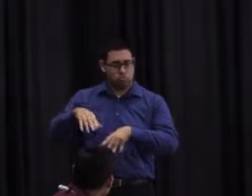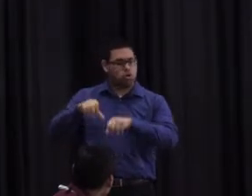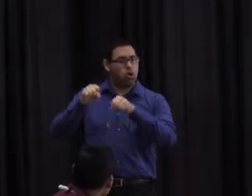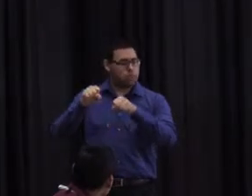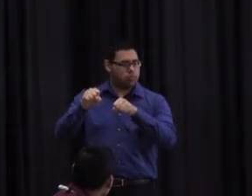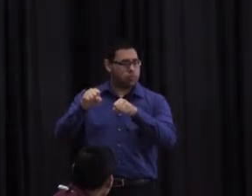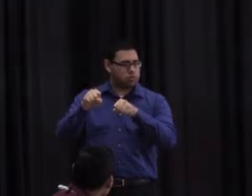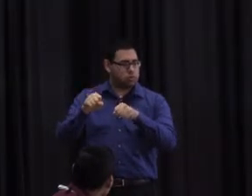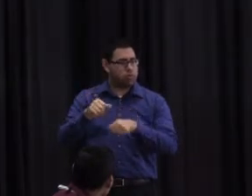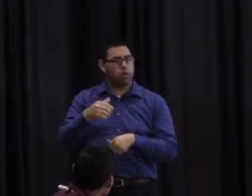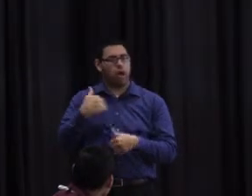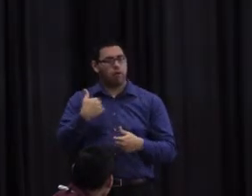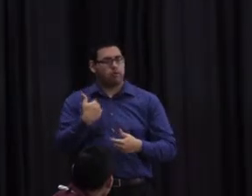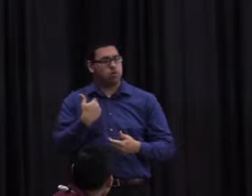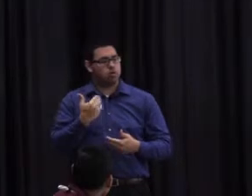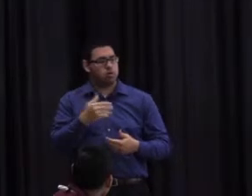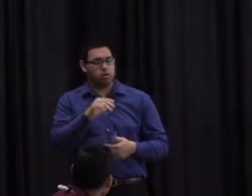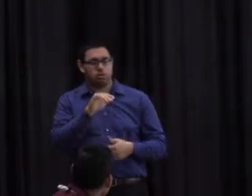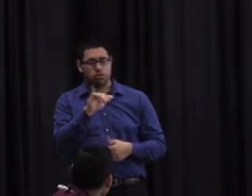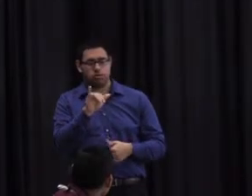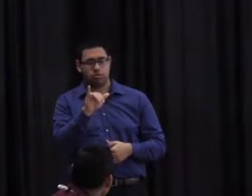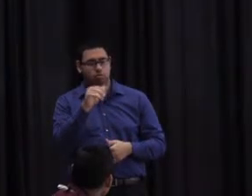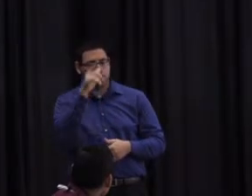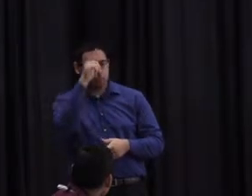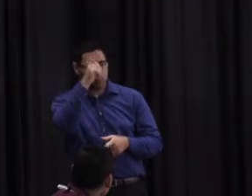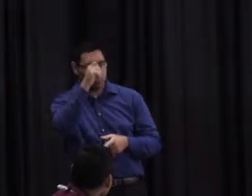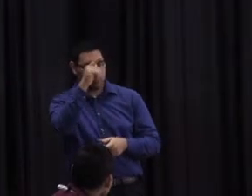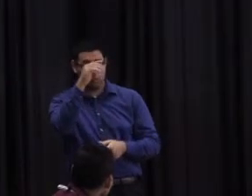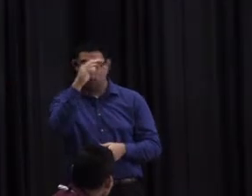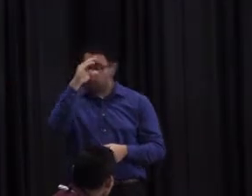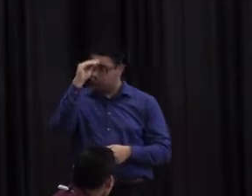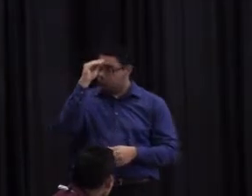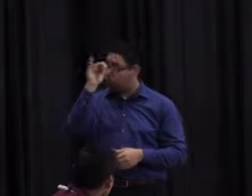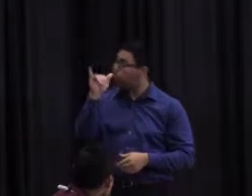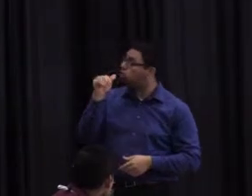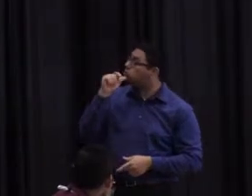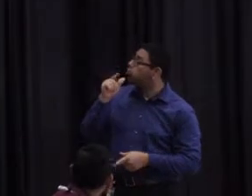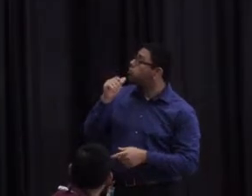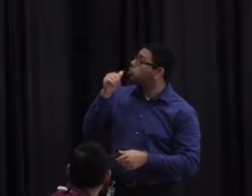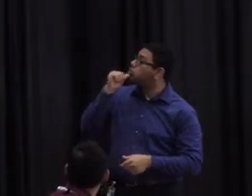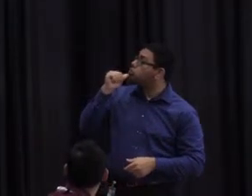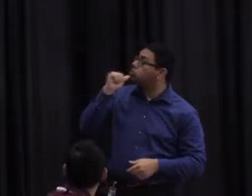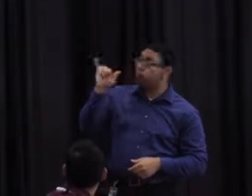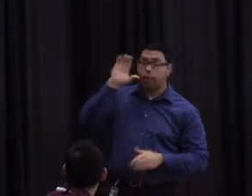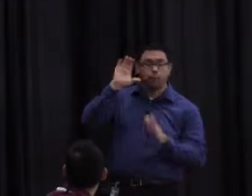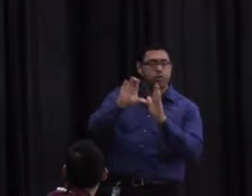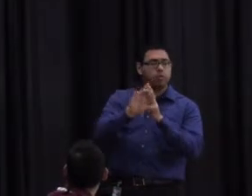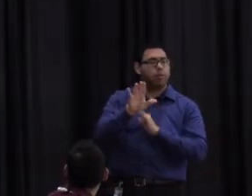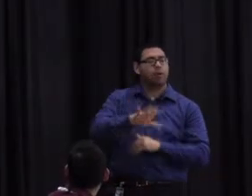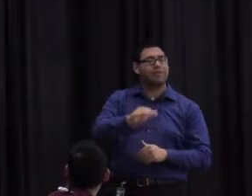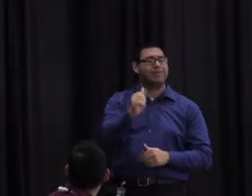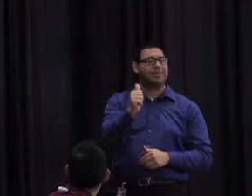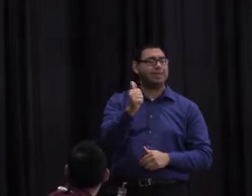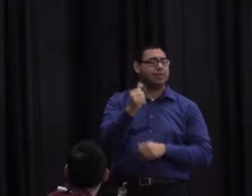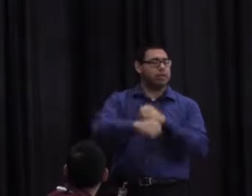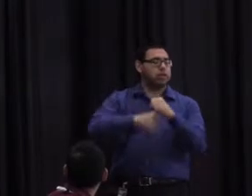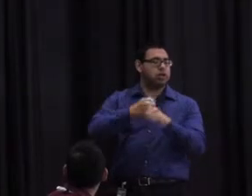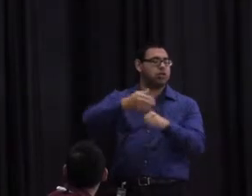so we have our 6. That picture was taken about 10 years